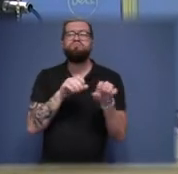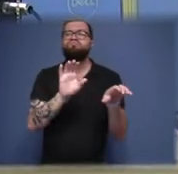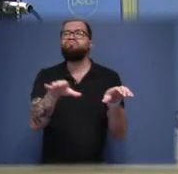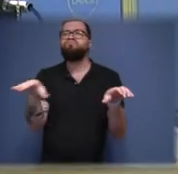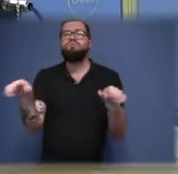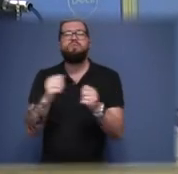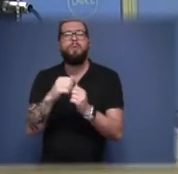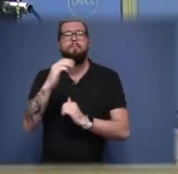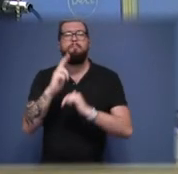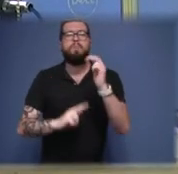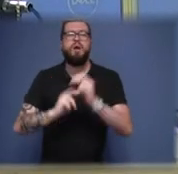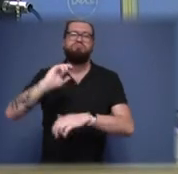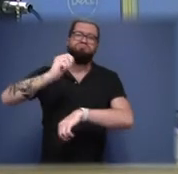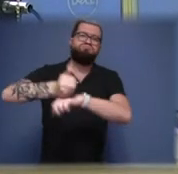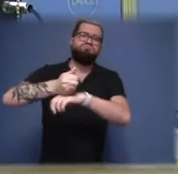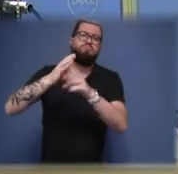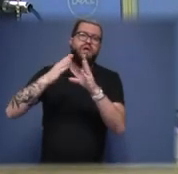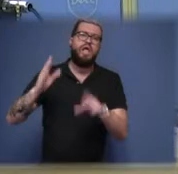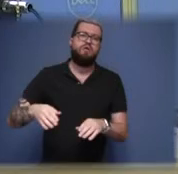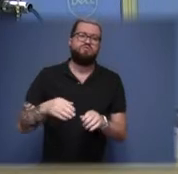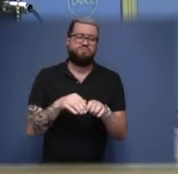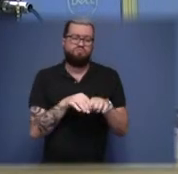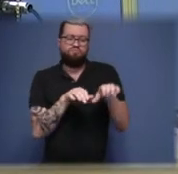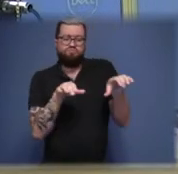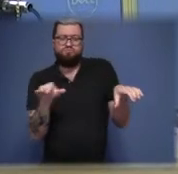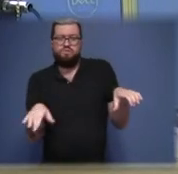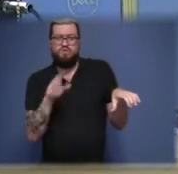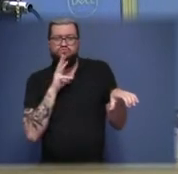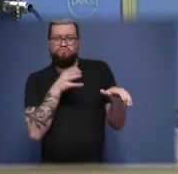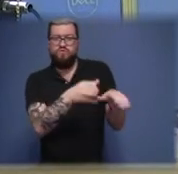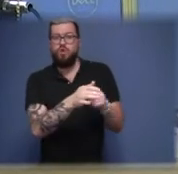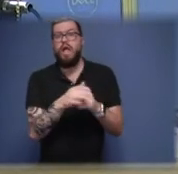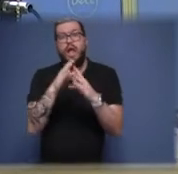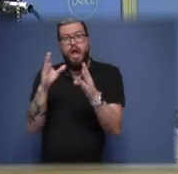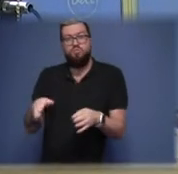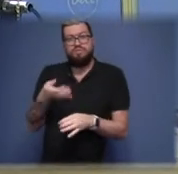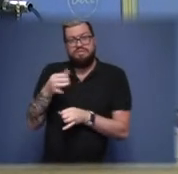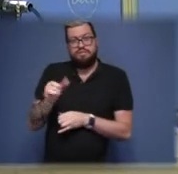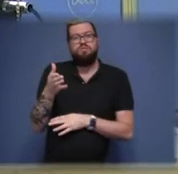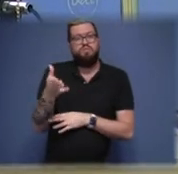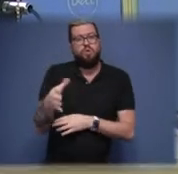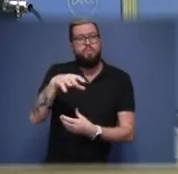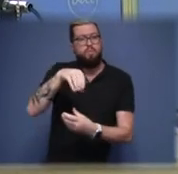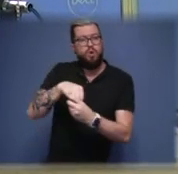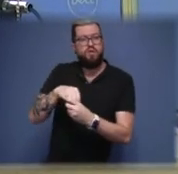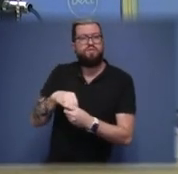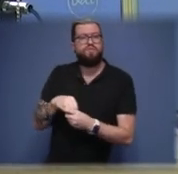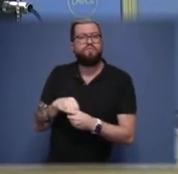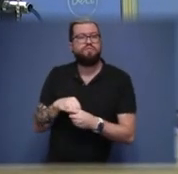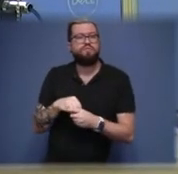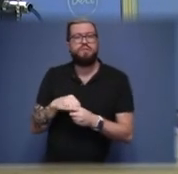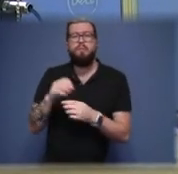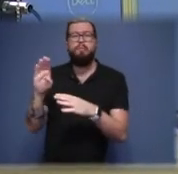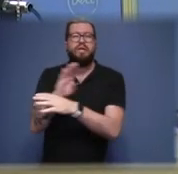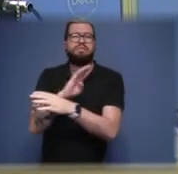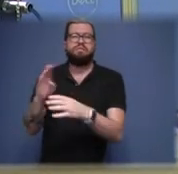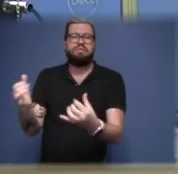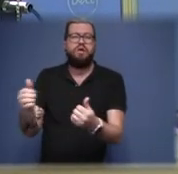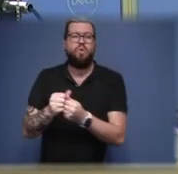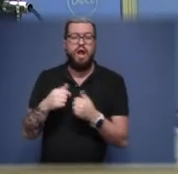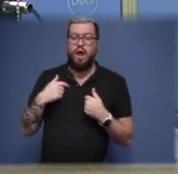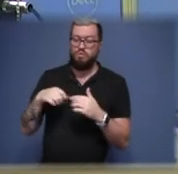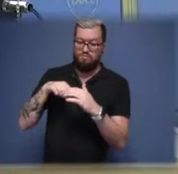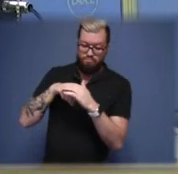on the property right on the river. The house is still there today. It's part of a business. I was